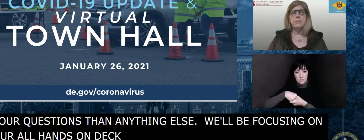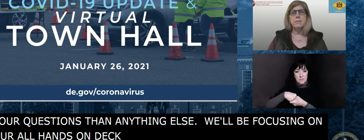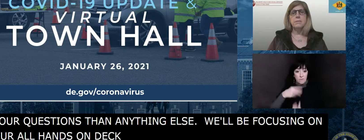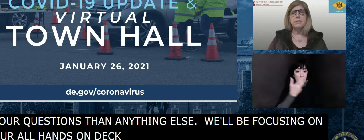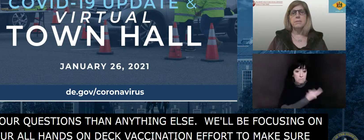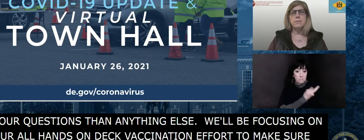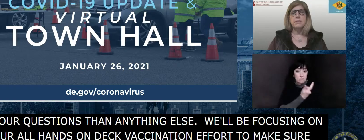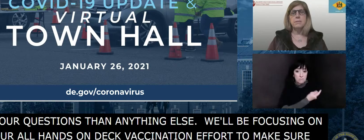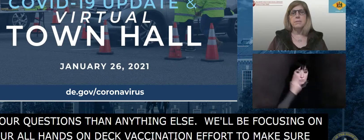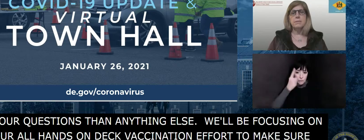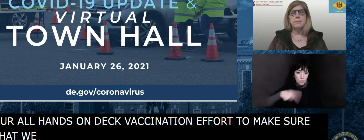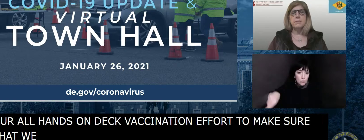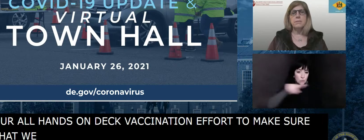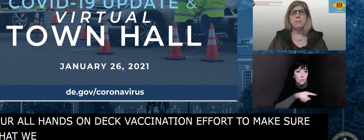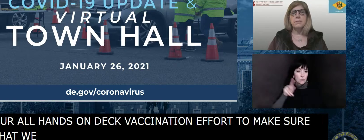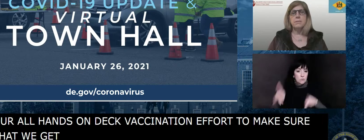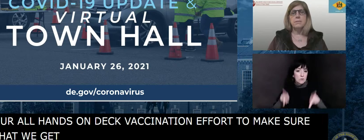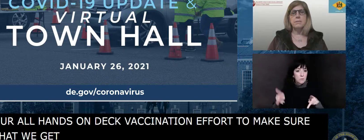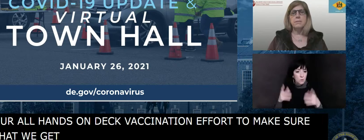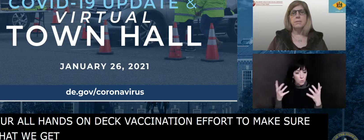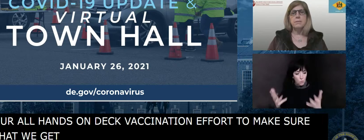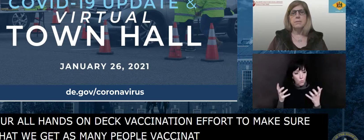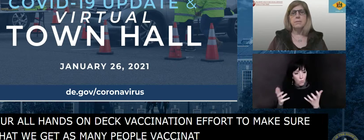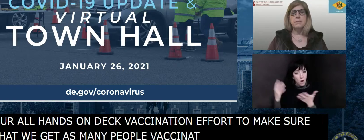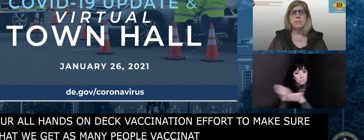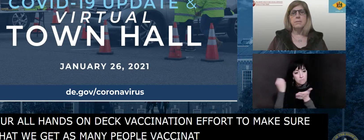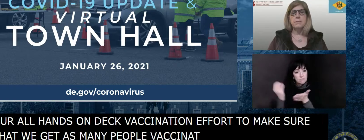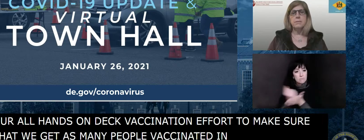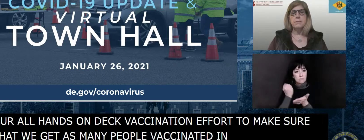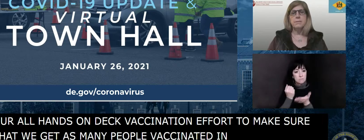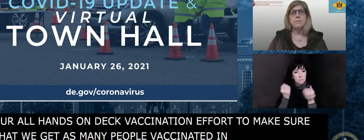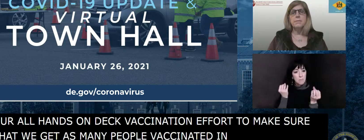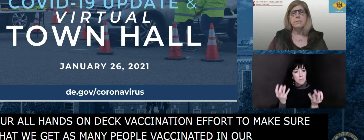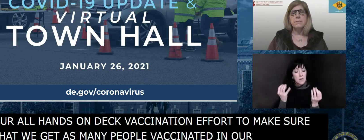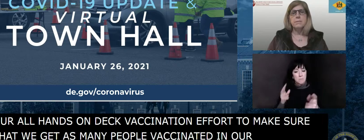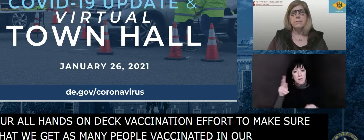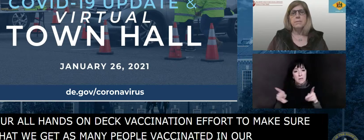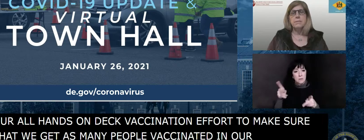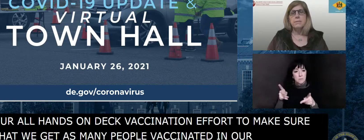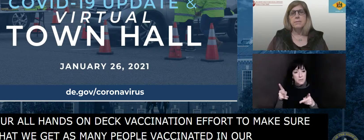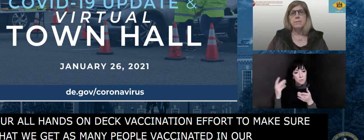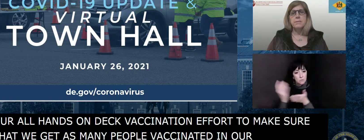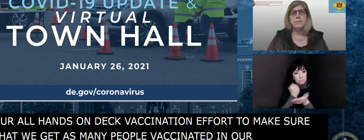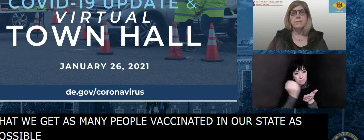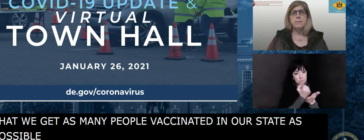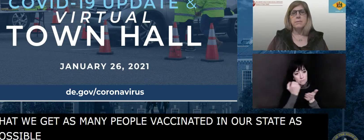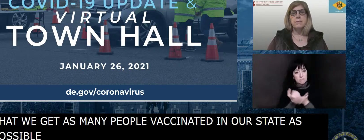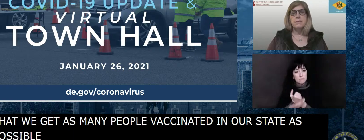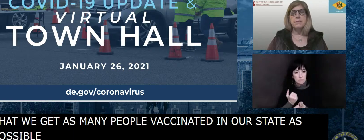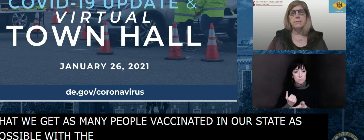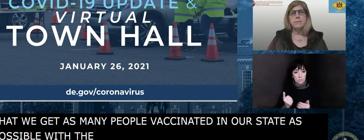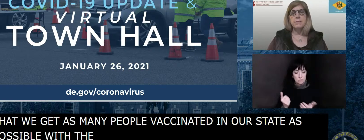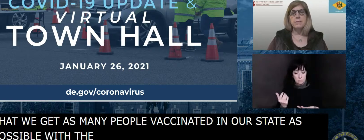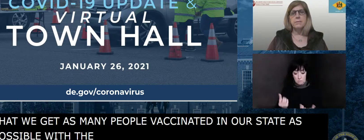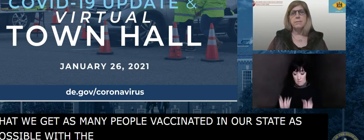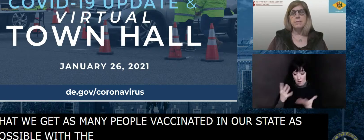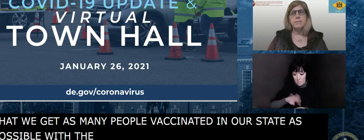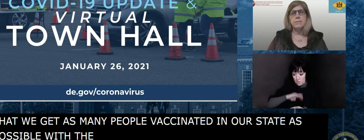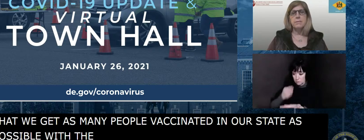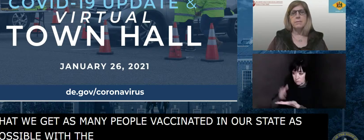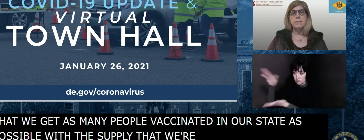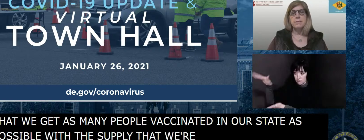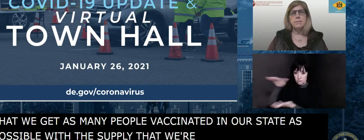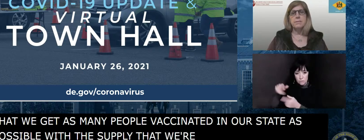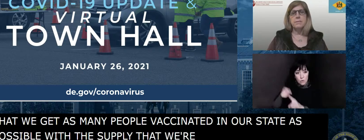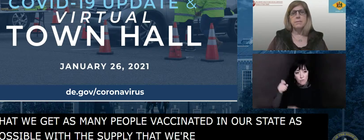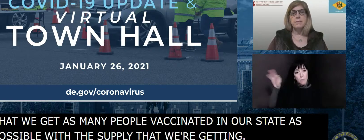many people vaccinated in our state as possible with the supply that we're getting. Right here at the top, I'd